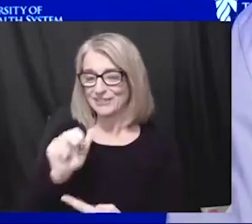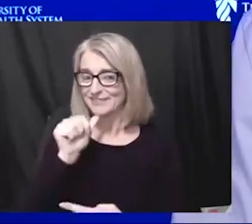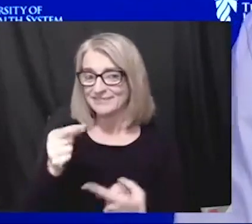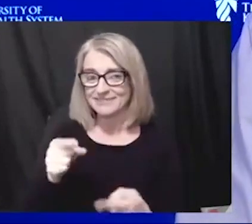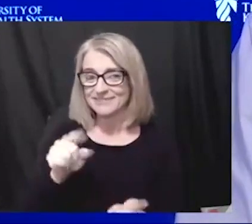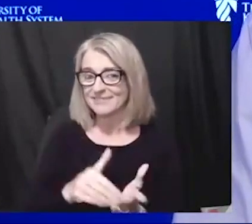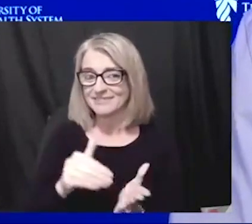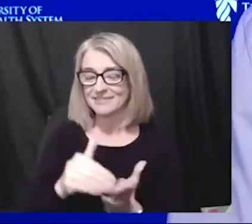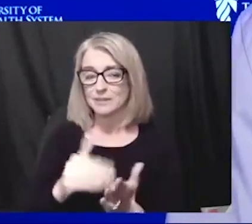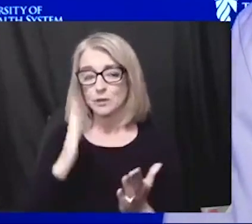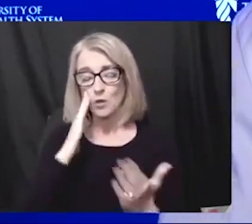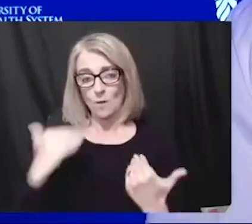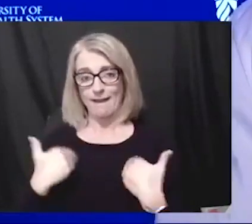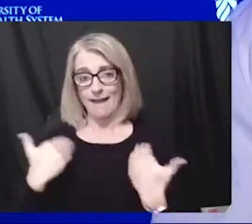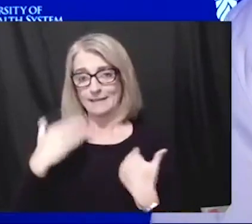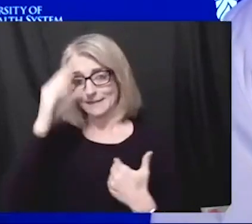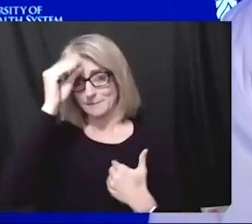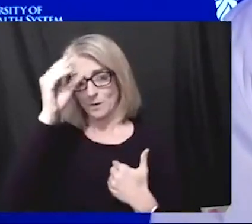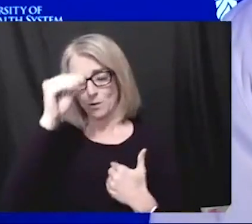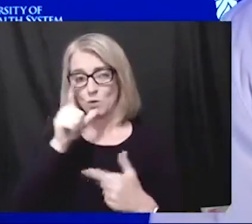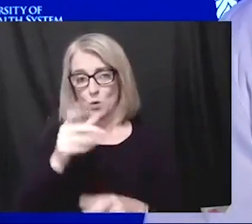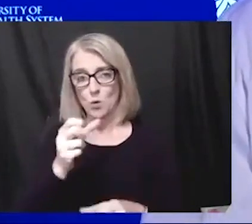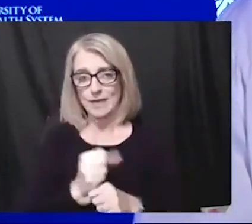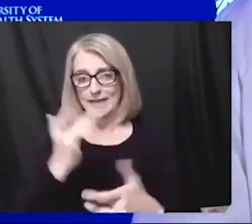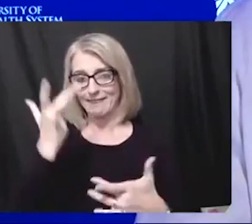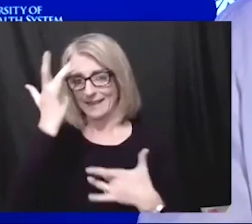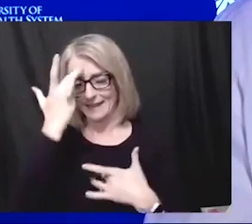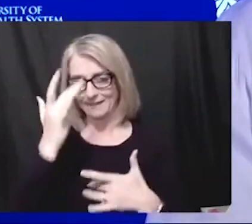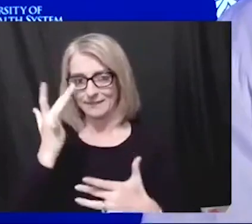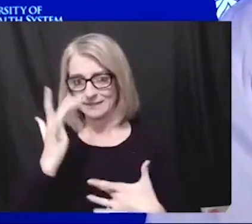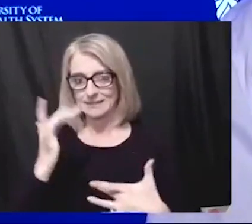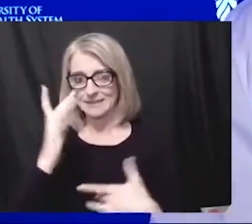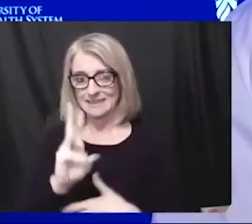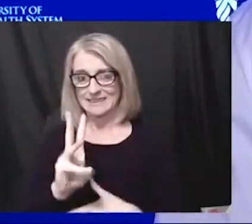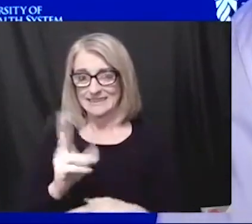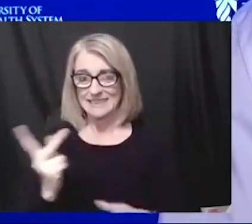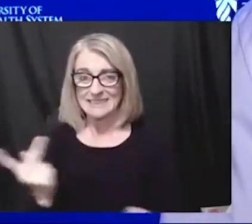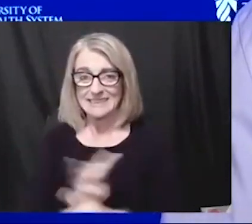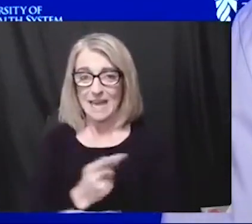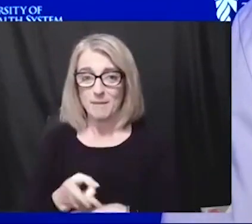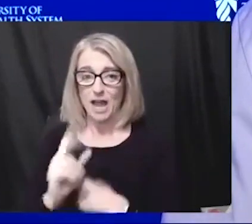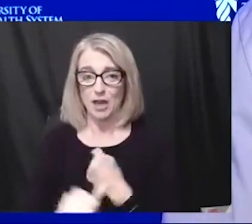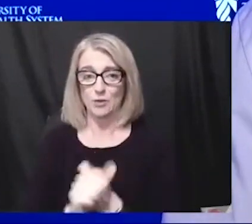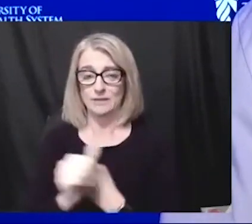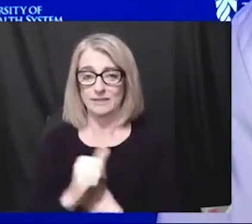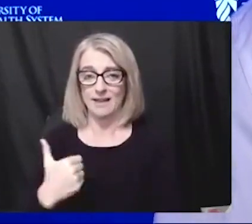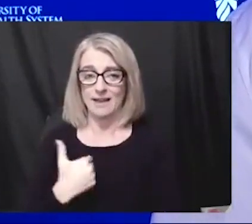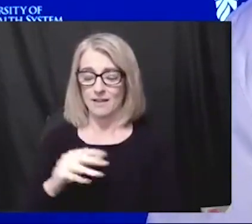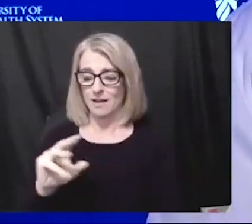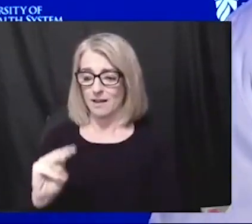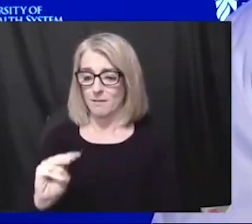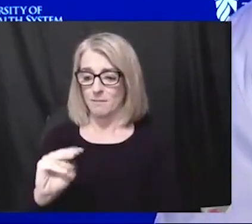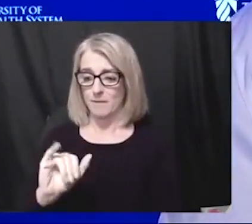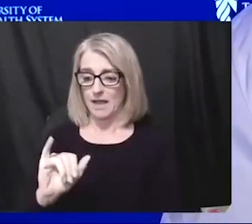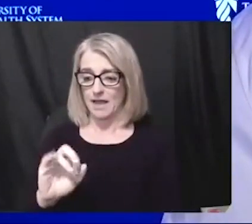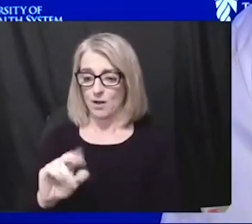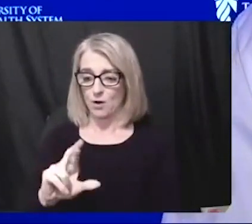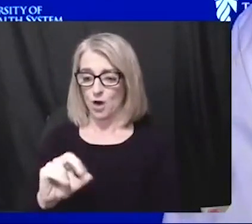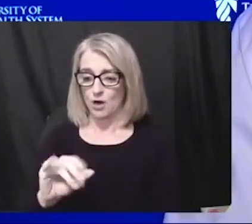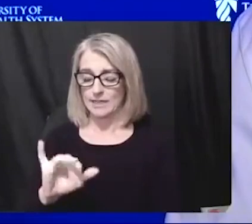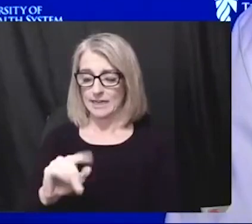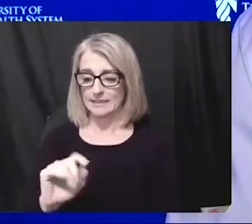so high for so long, but they actually declined, and they still have a fairly high number of cases. The second thing is that we think it's probably a